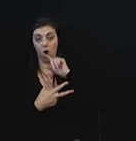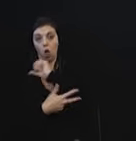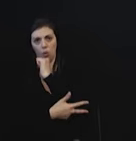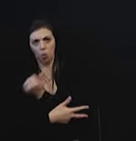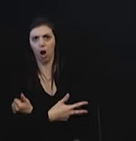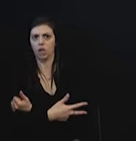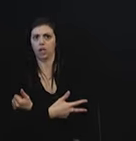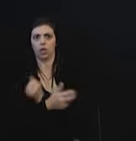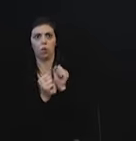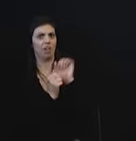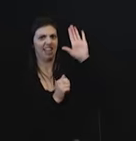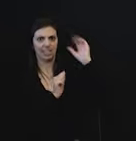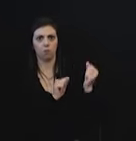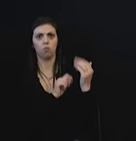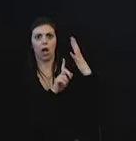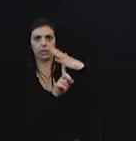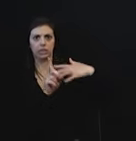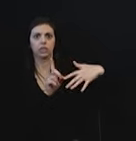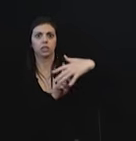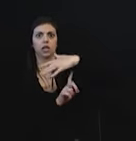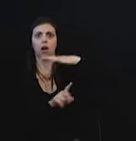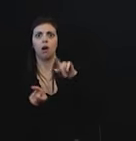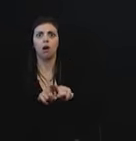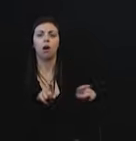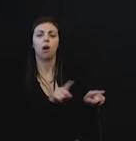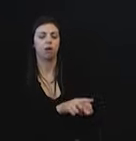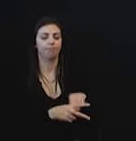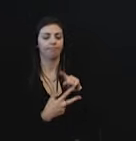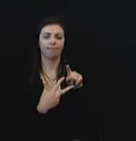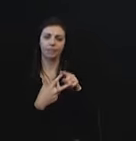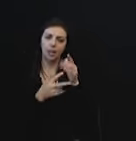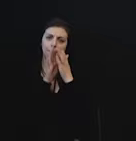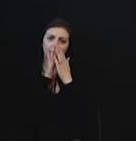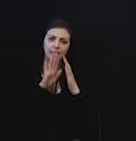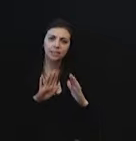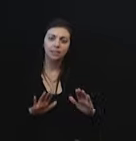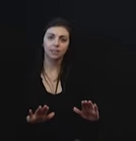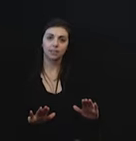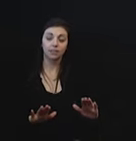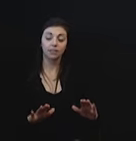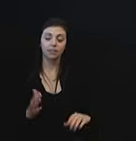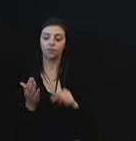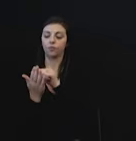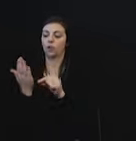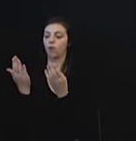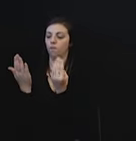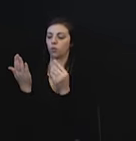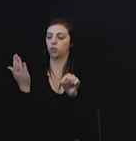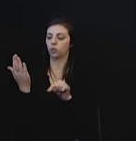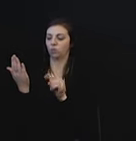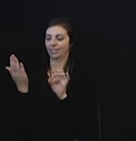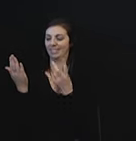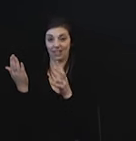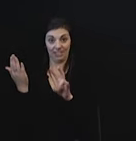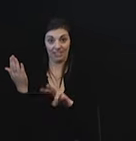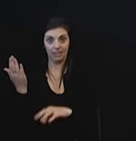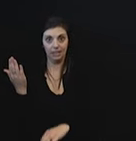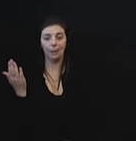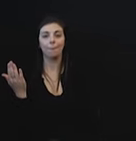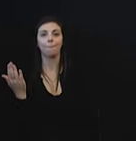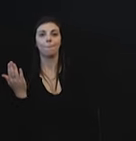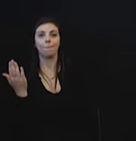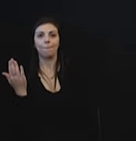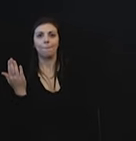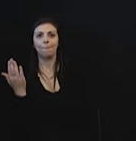his presence. There's peace in his presence. Verses 14 through 17. The men who tended